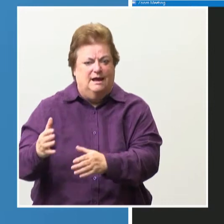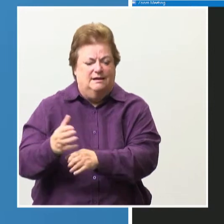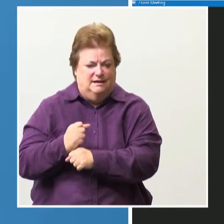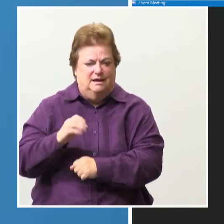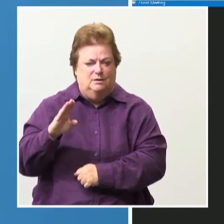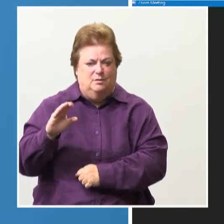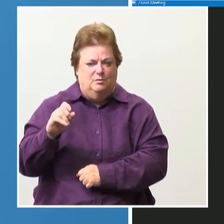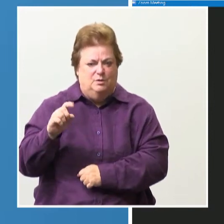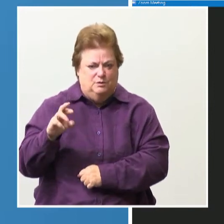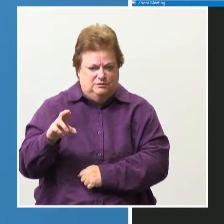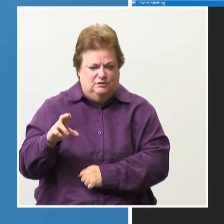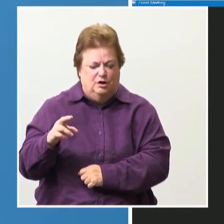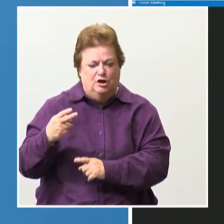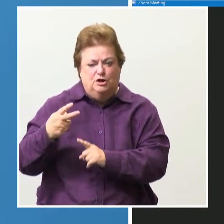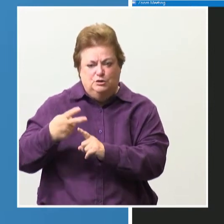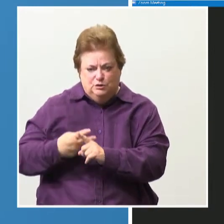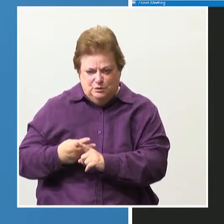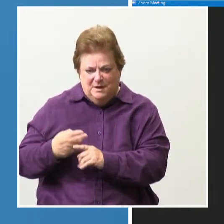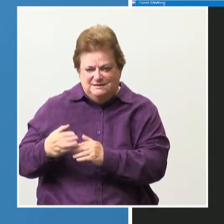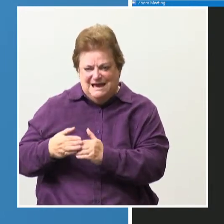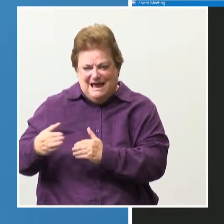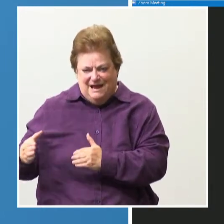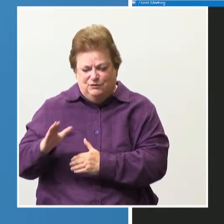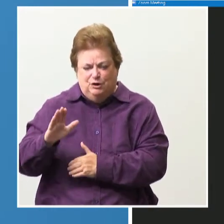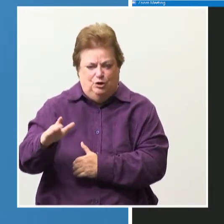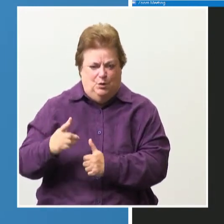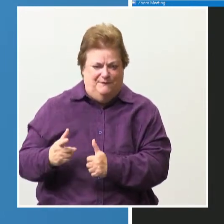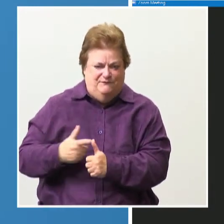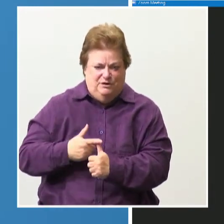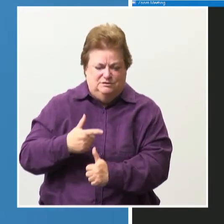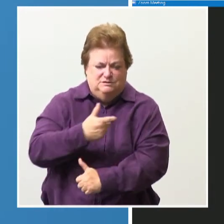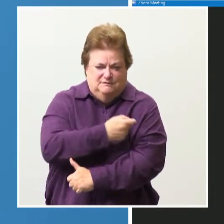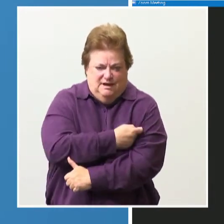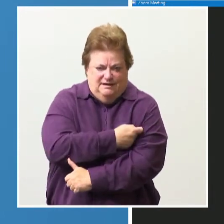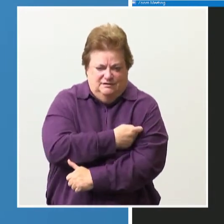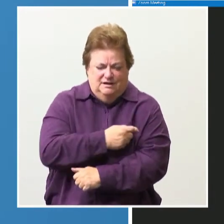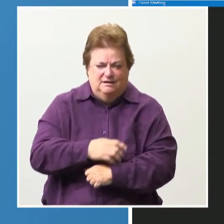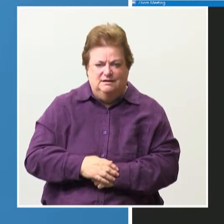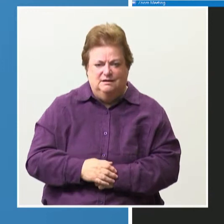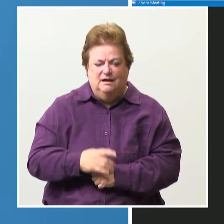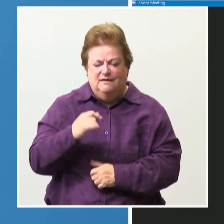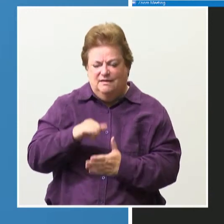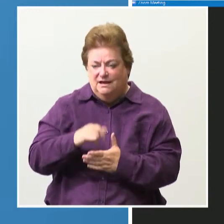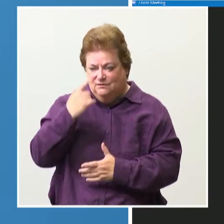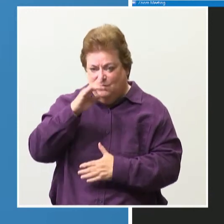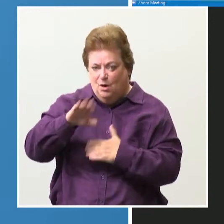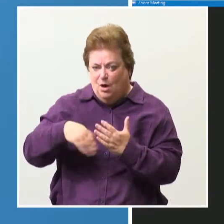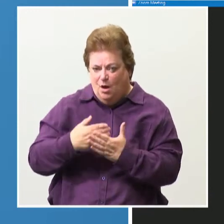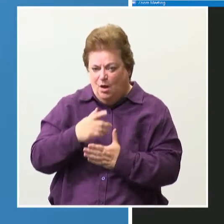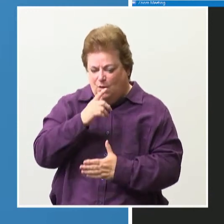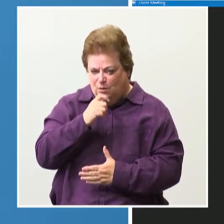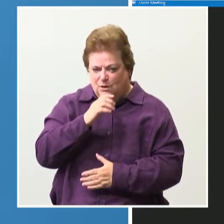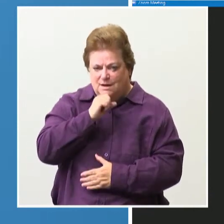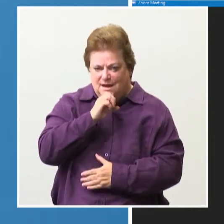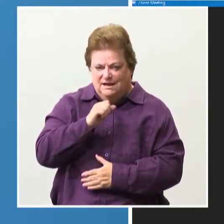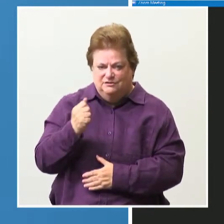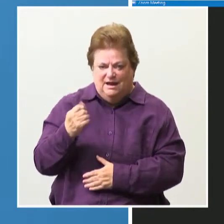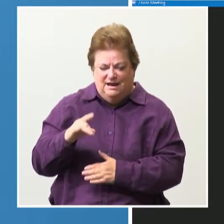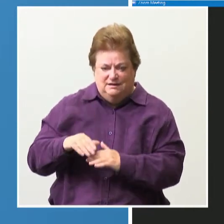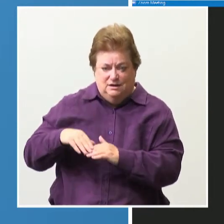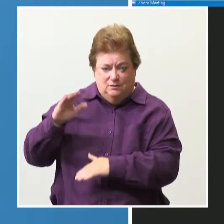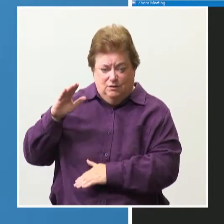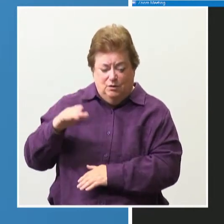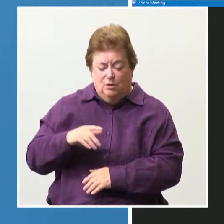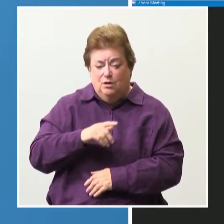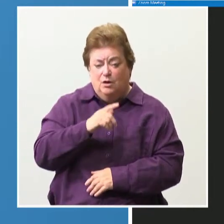booster vaccine 2 months or after the initial dose, and that's for all individuals 18 and older. For people